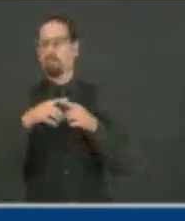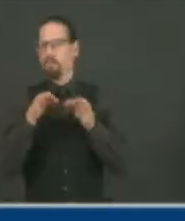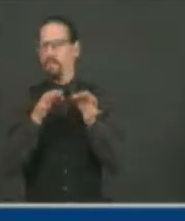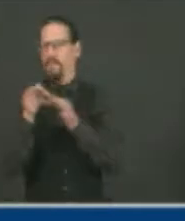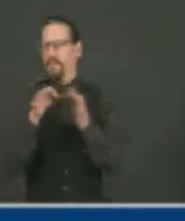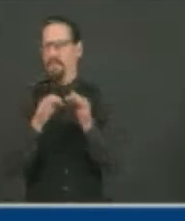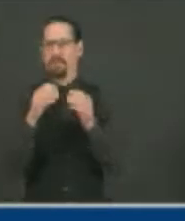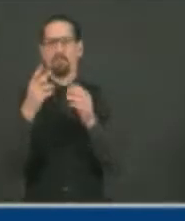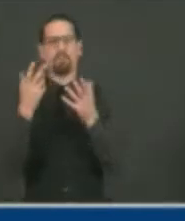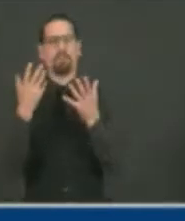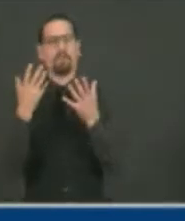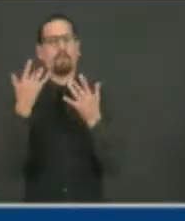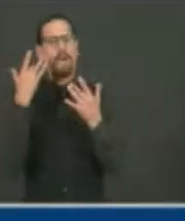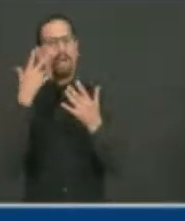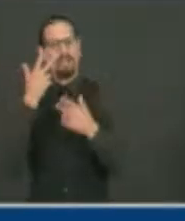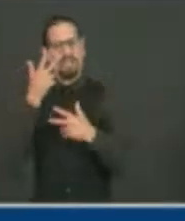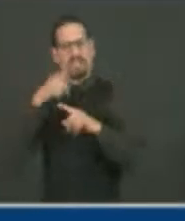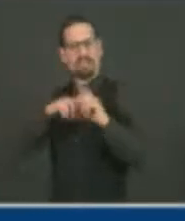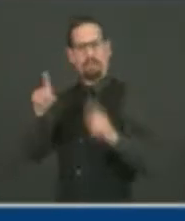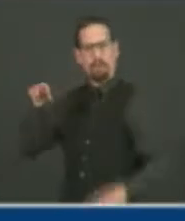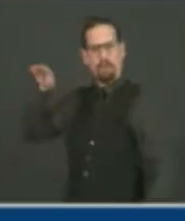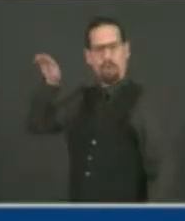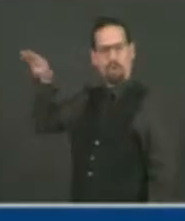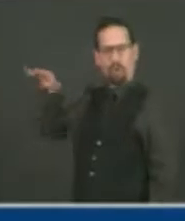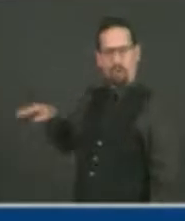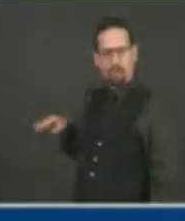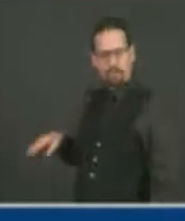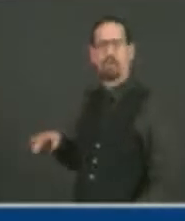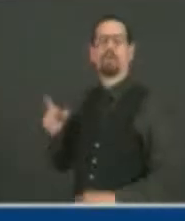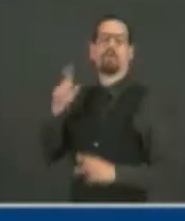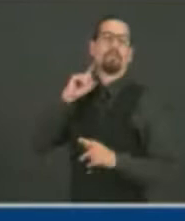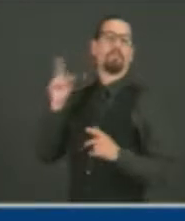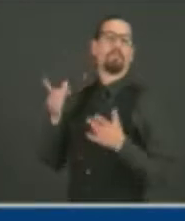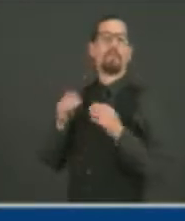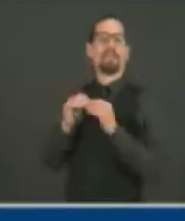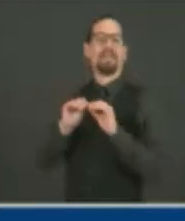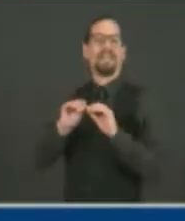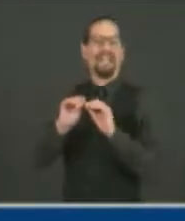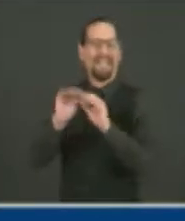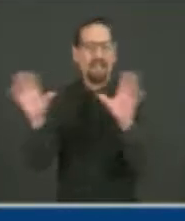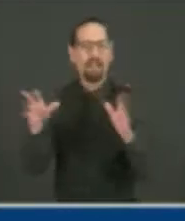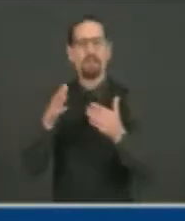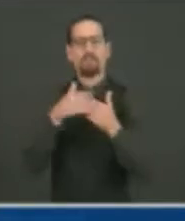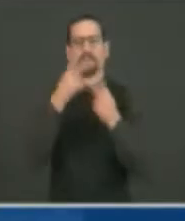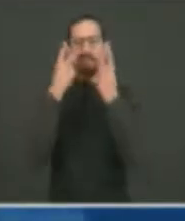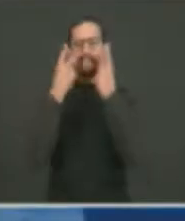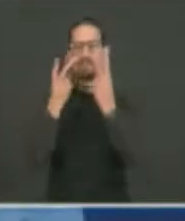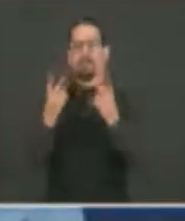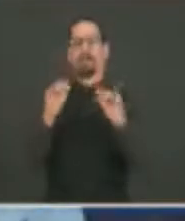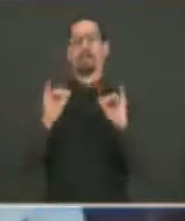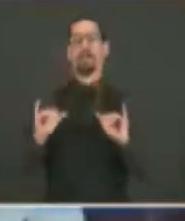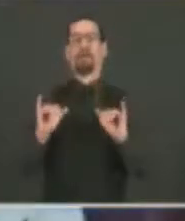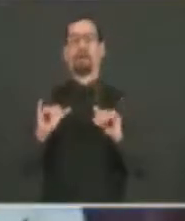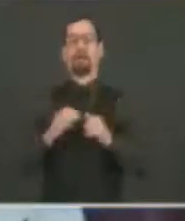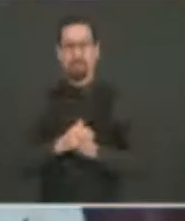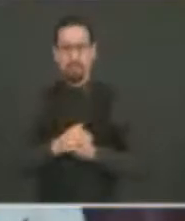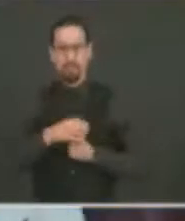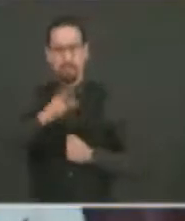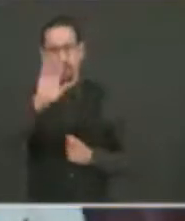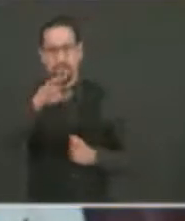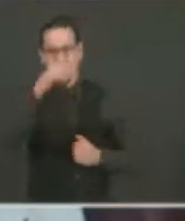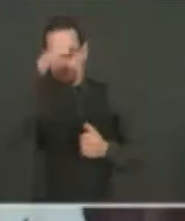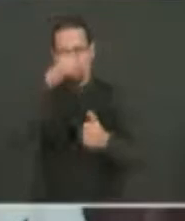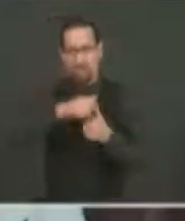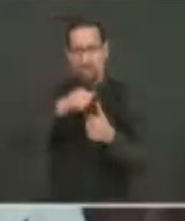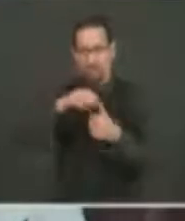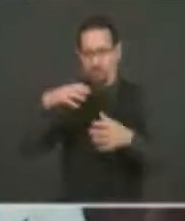So we're now into the 7th month of fighting the coronavirus. And I felt that it